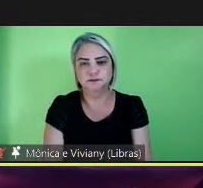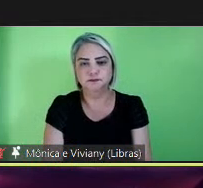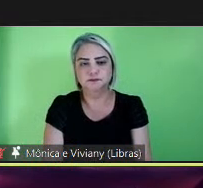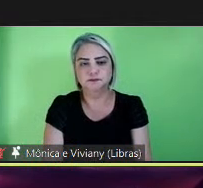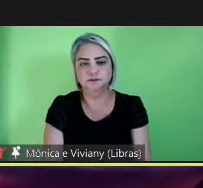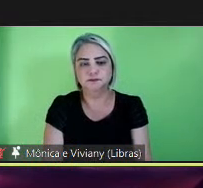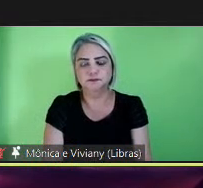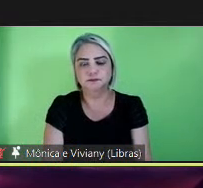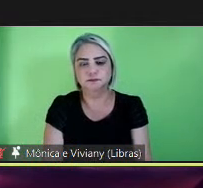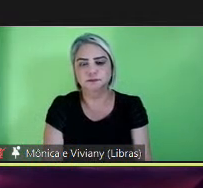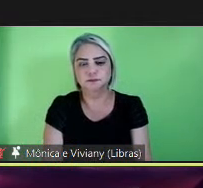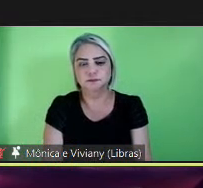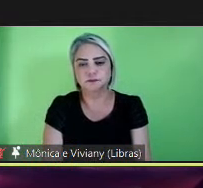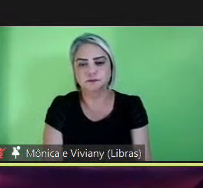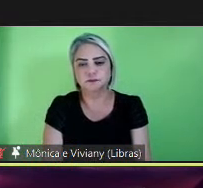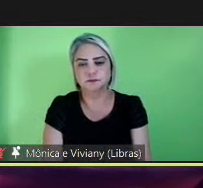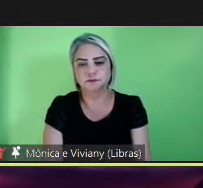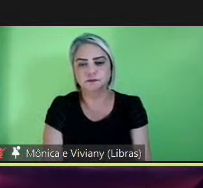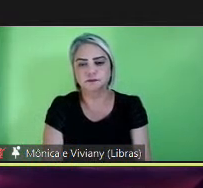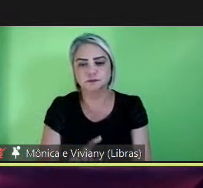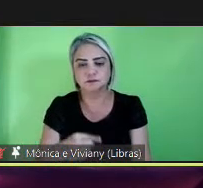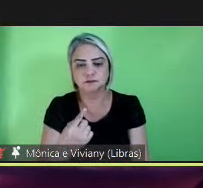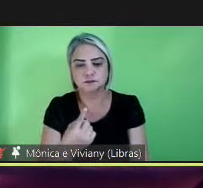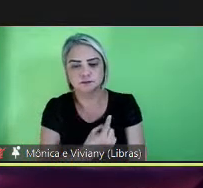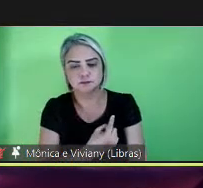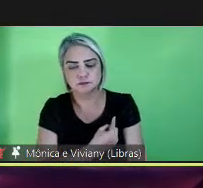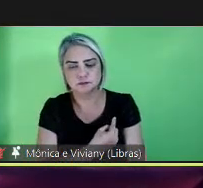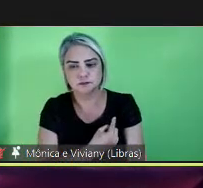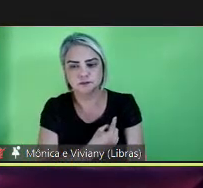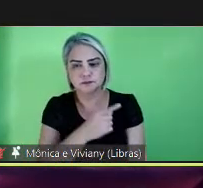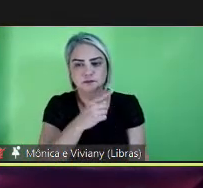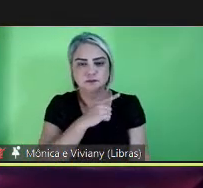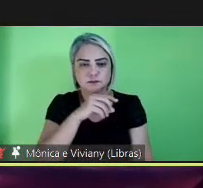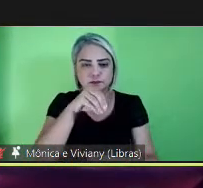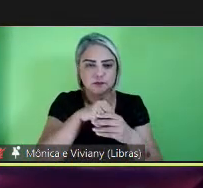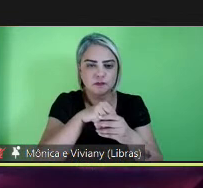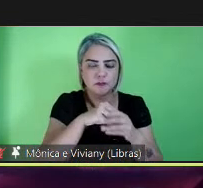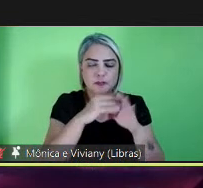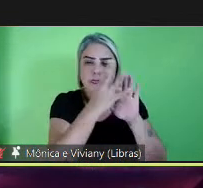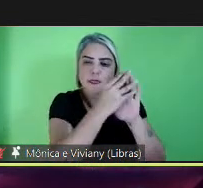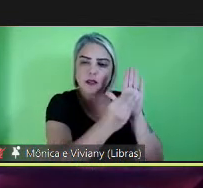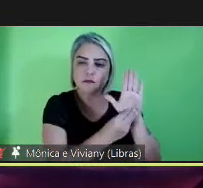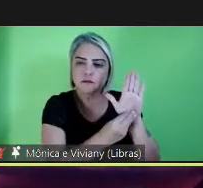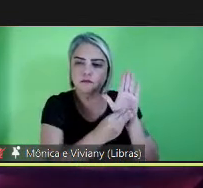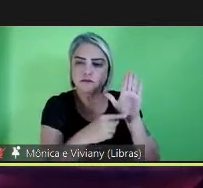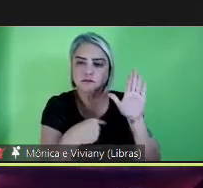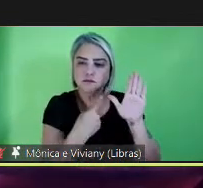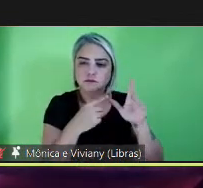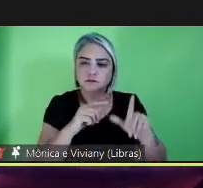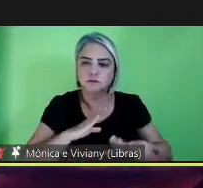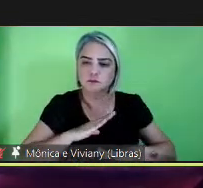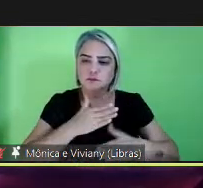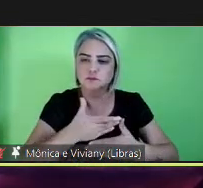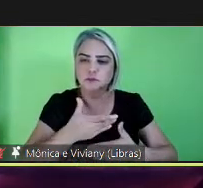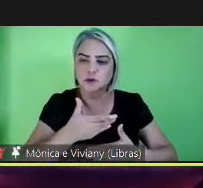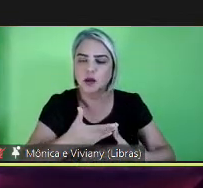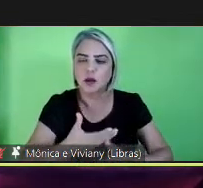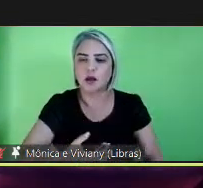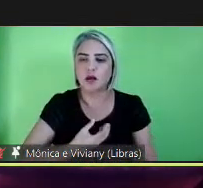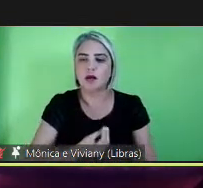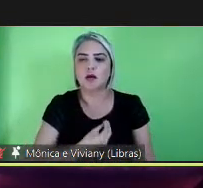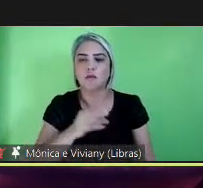We encourage, or I should say within the module, we encourage our participants, our students, our primary care